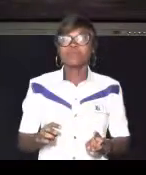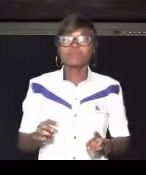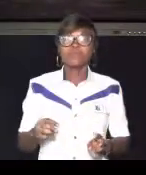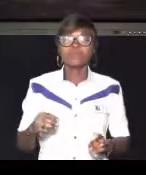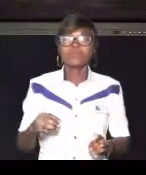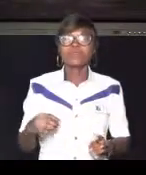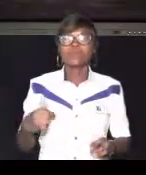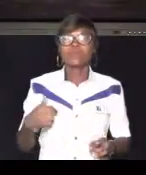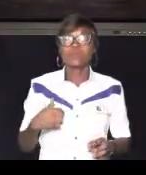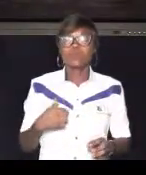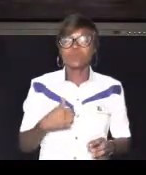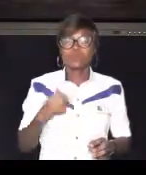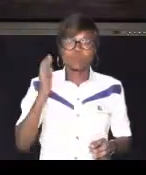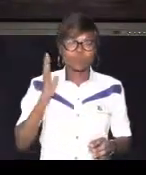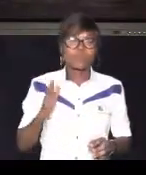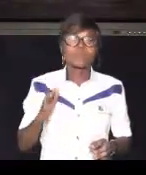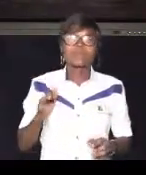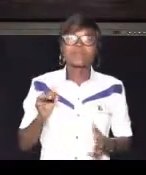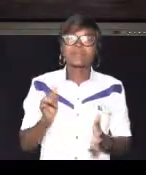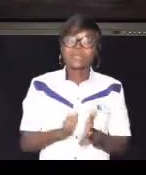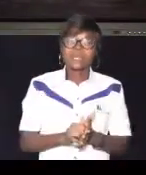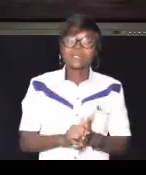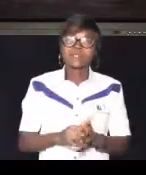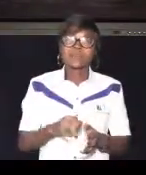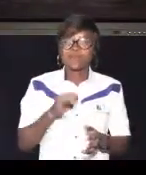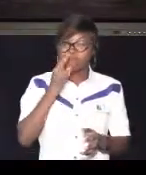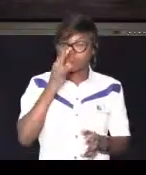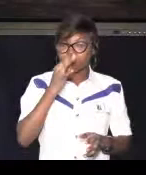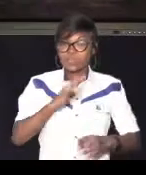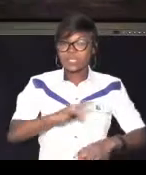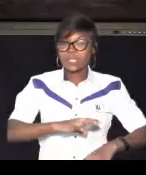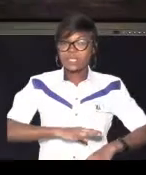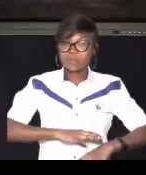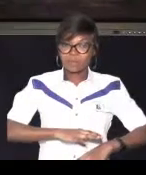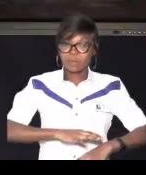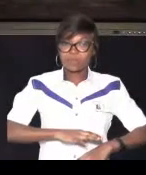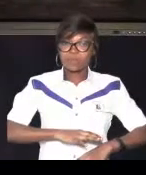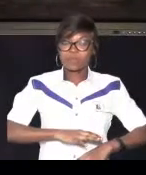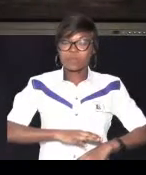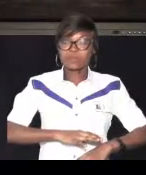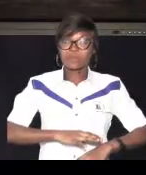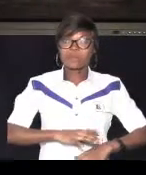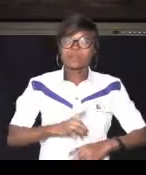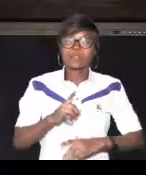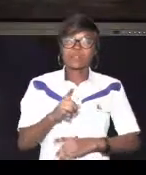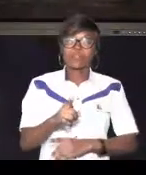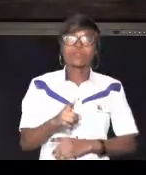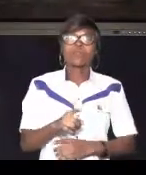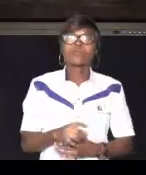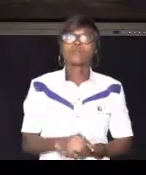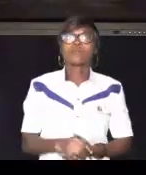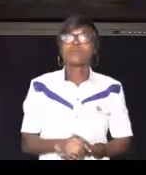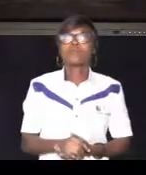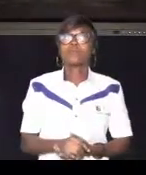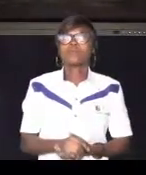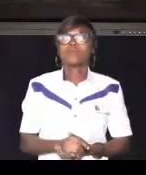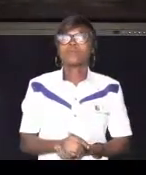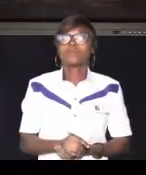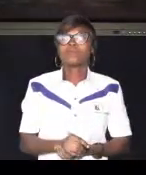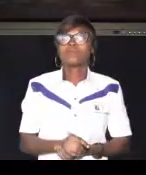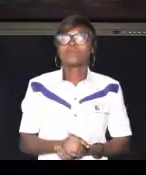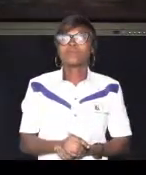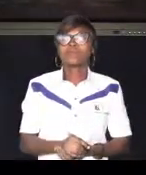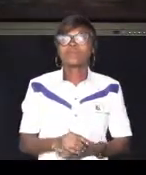Satisfy. Will that portion of food satisfy you? Will that portion of food